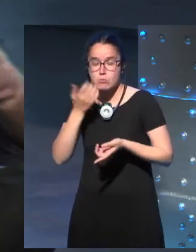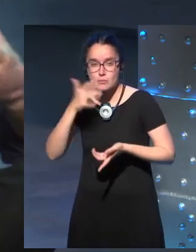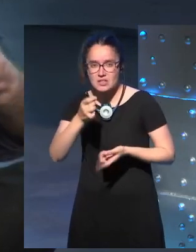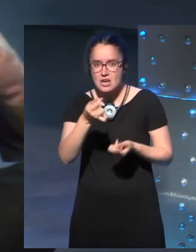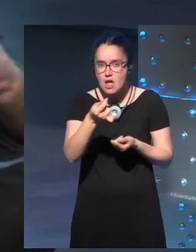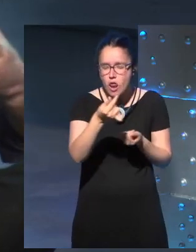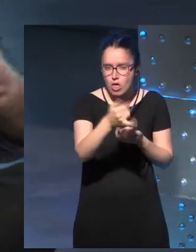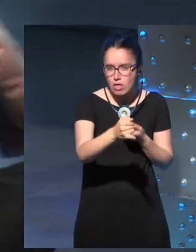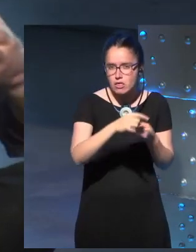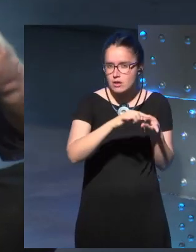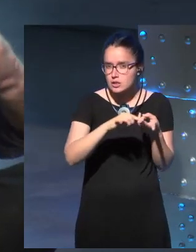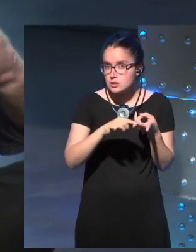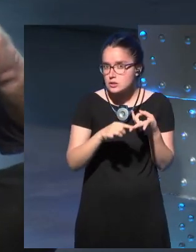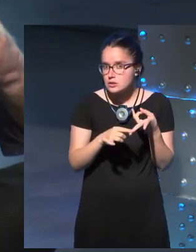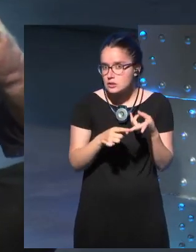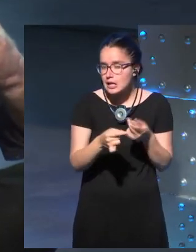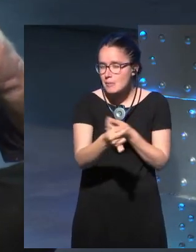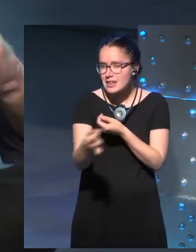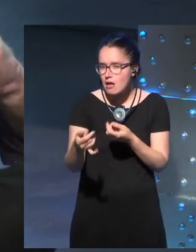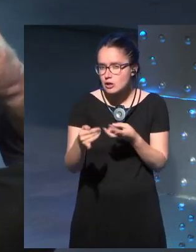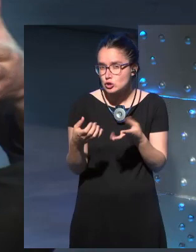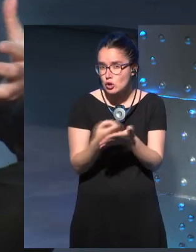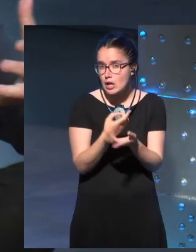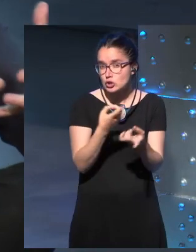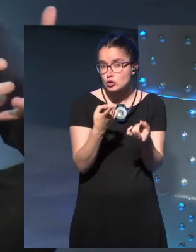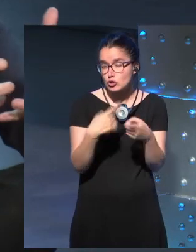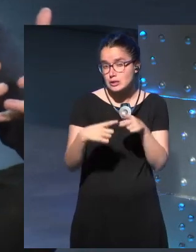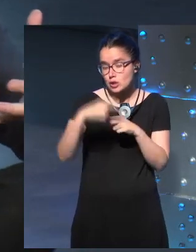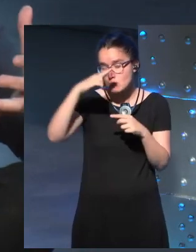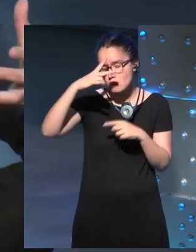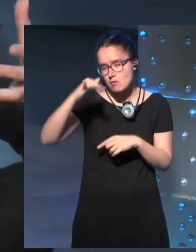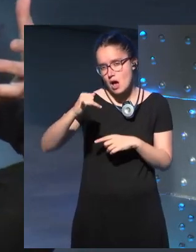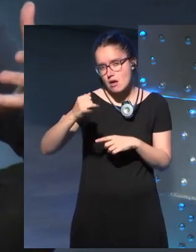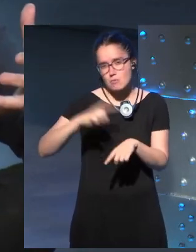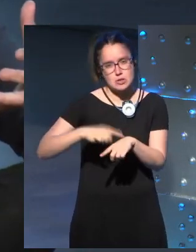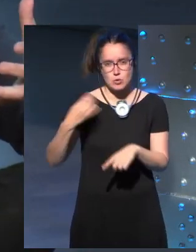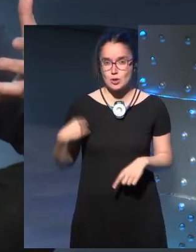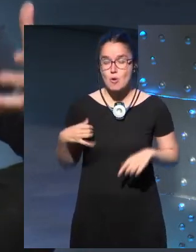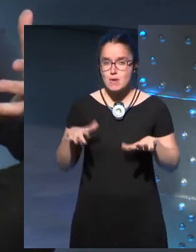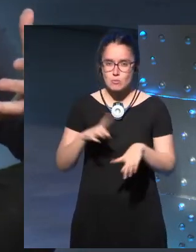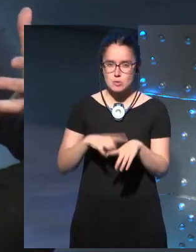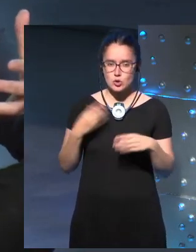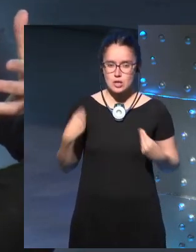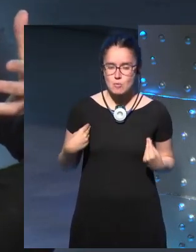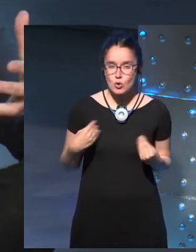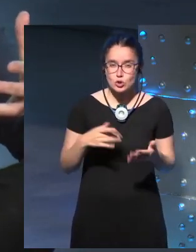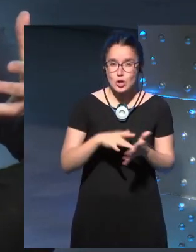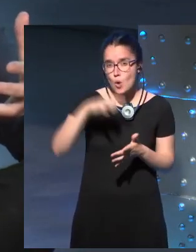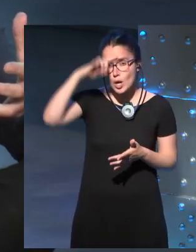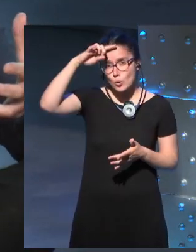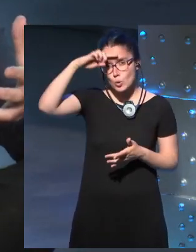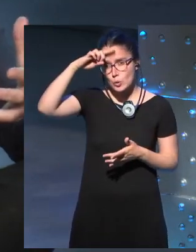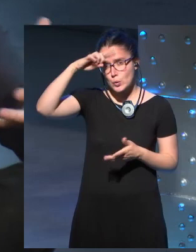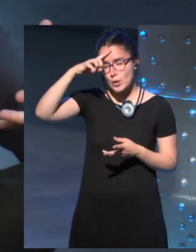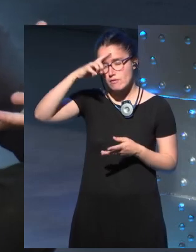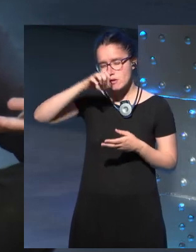as it were, all that we worry about in the world. At the same time, there's a strong local fan culture.